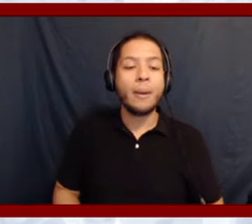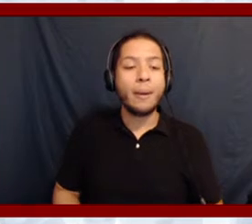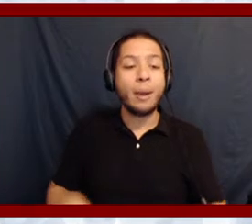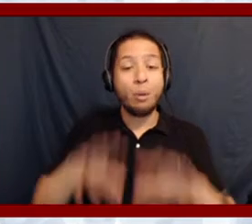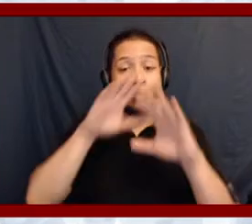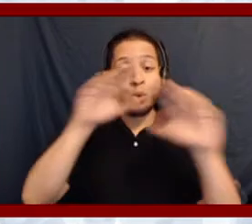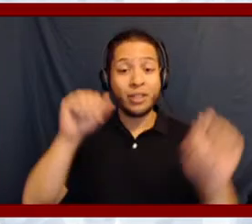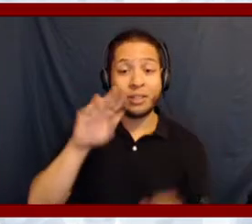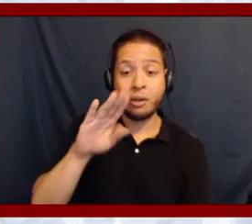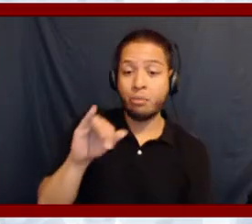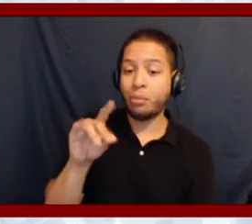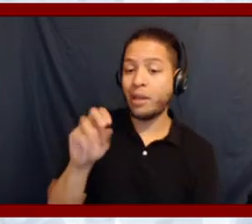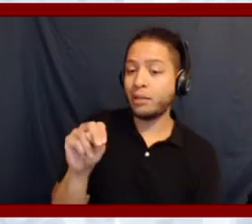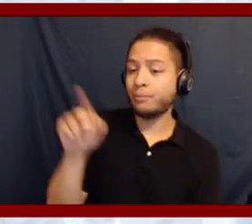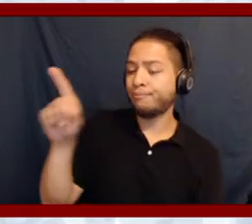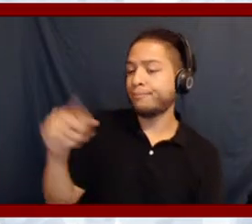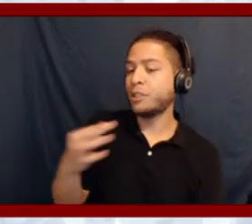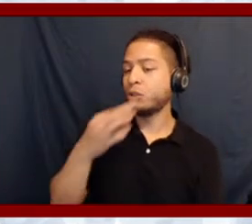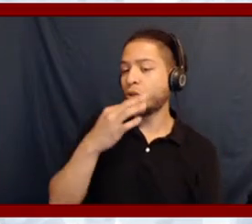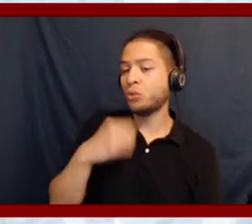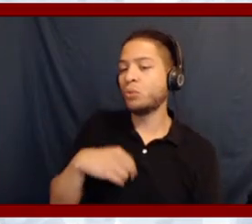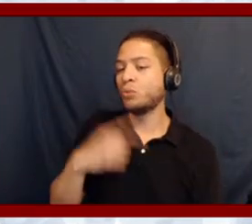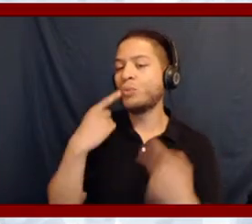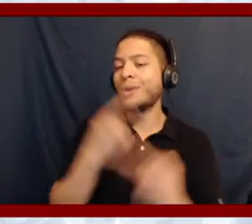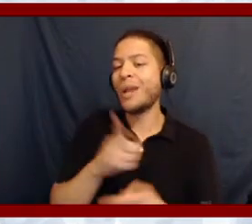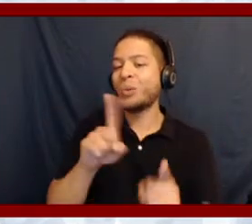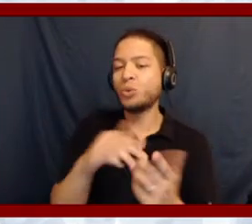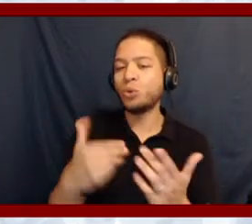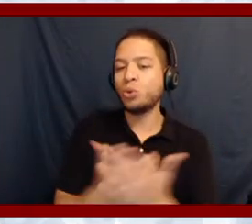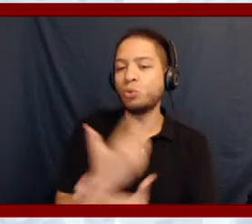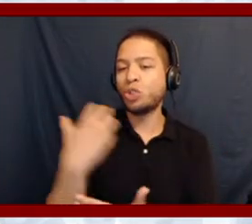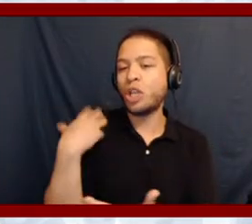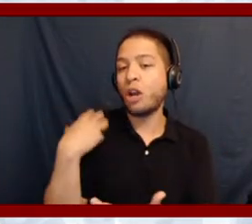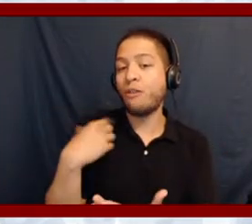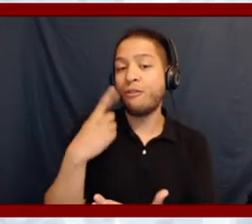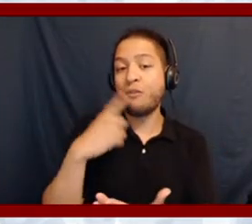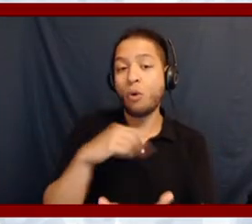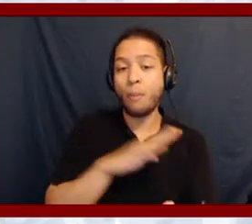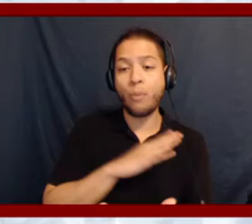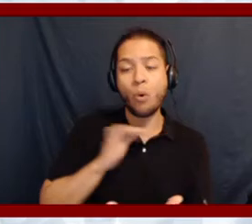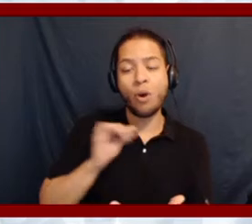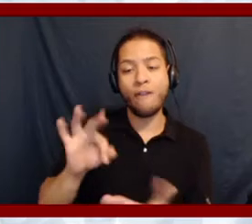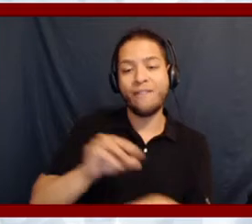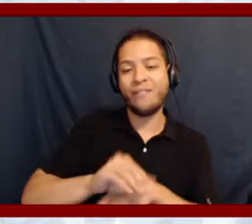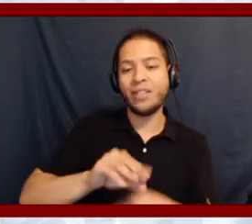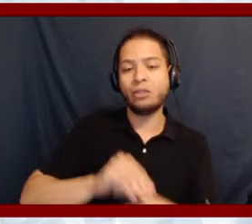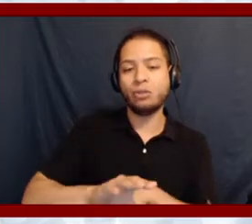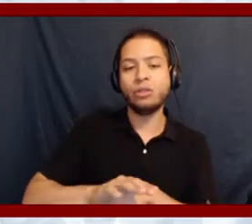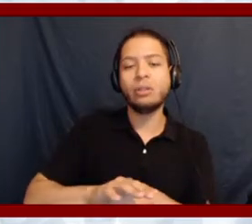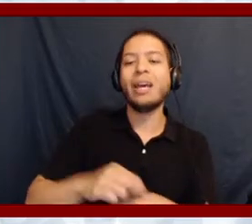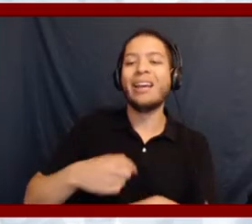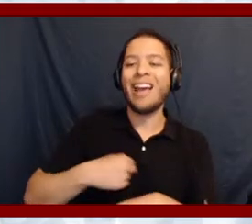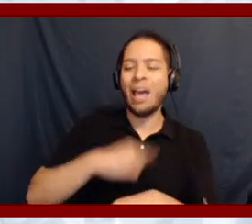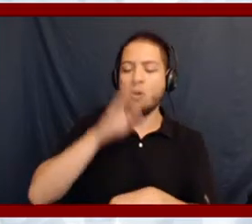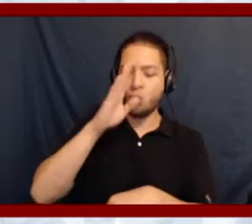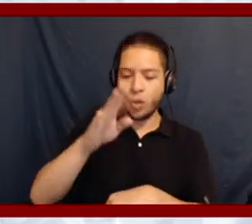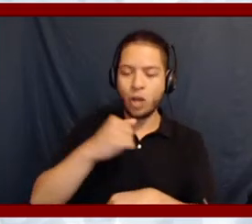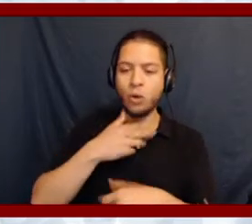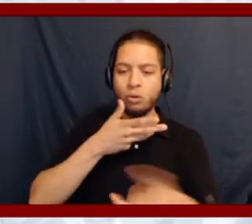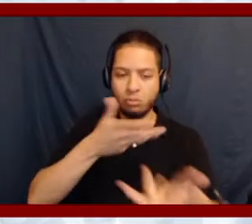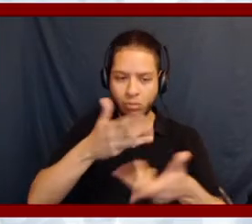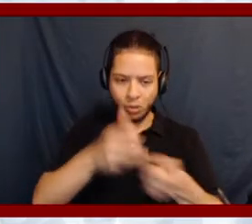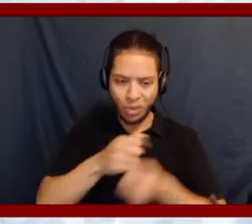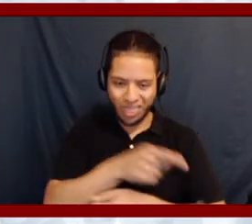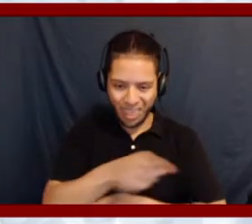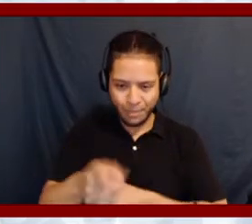next chair for the HBCU Board of Advisors and new members. And I intend to work closely with them to ensure that the voices of HBCUs